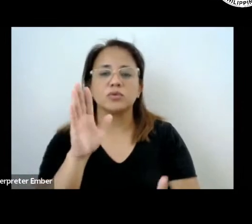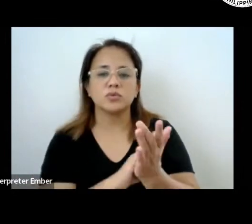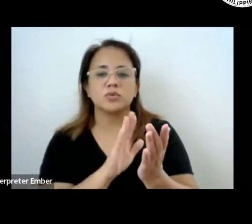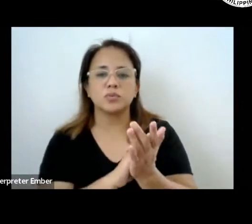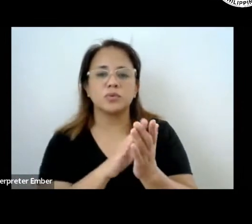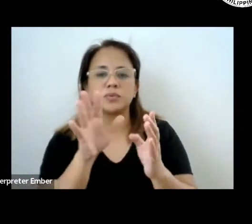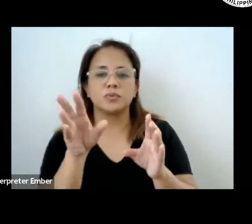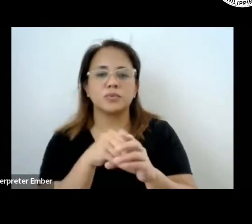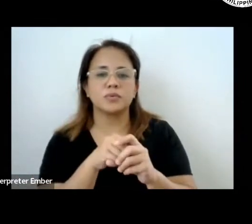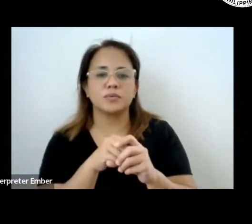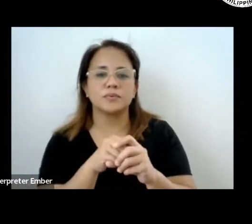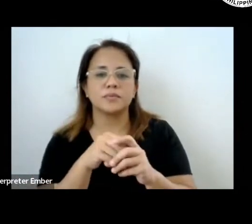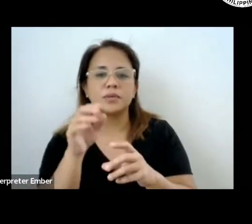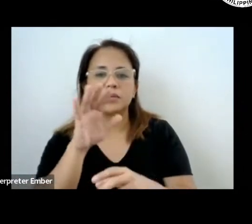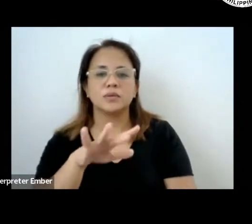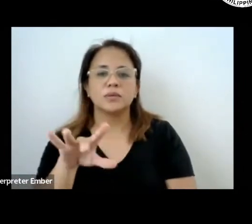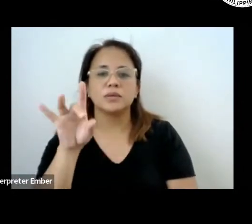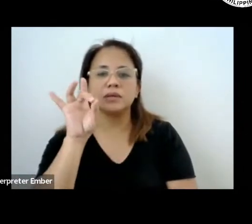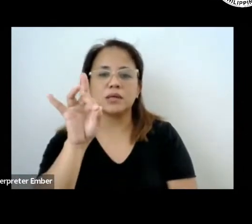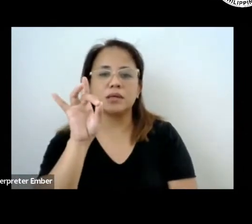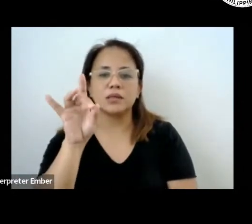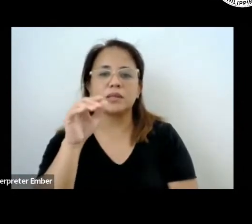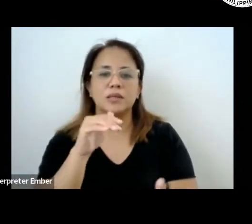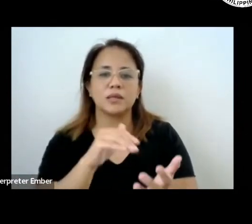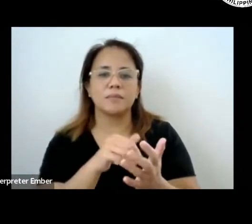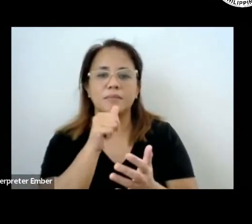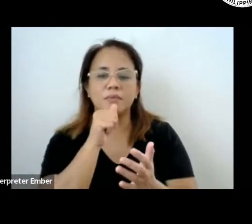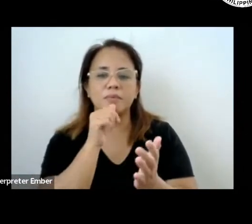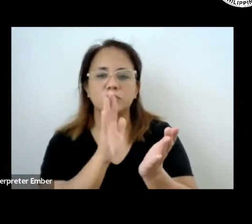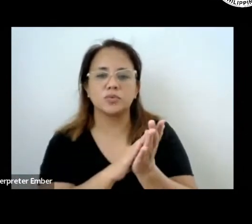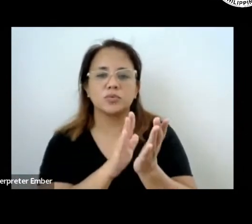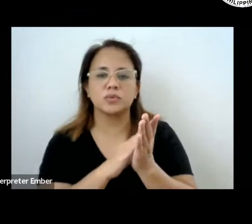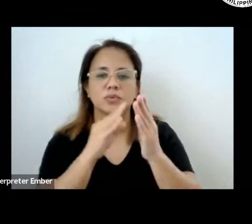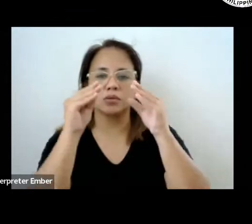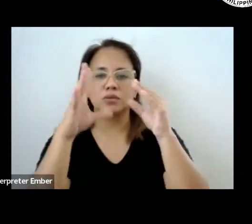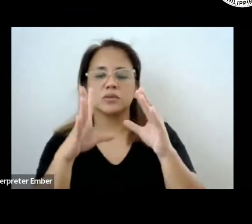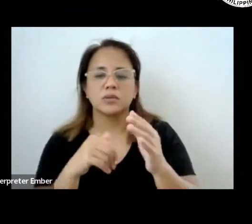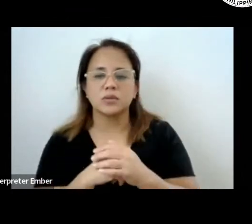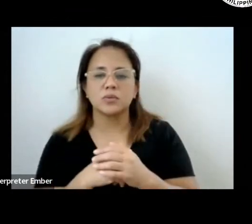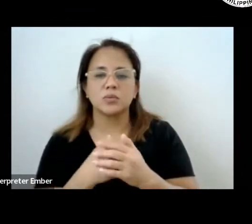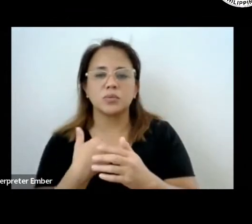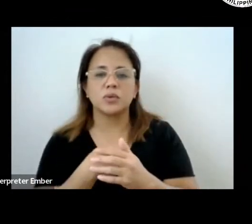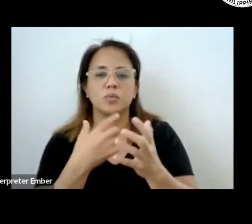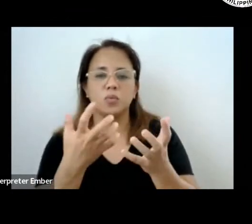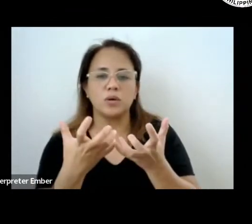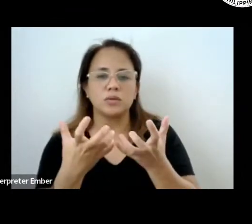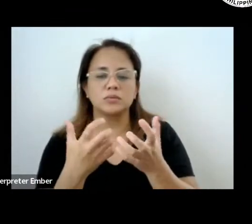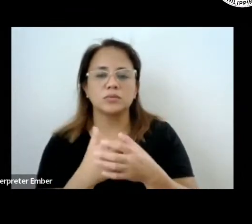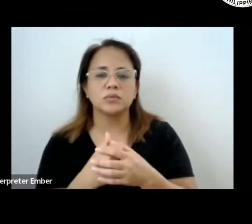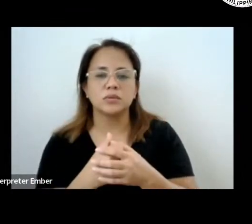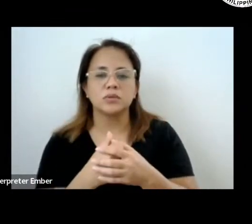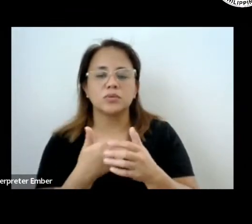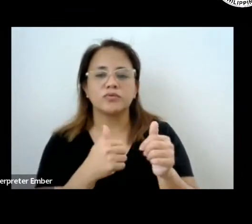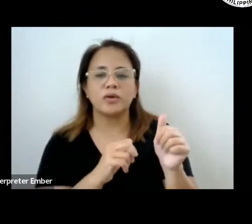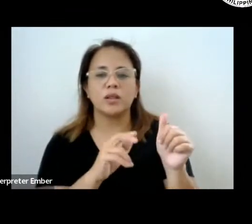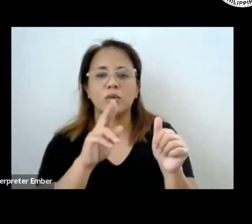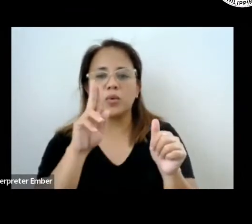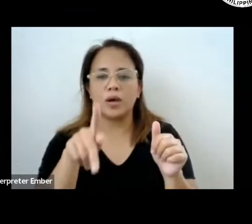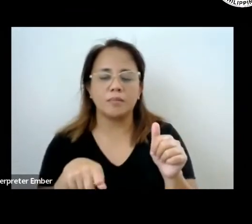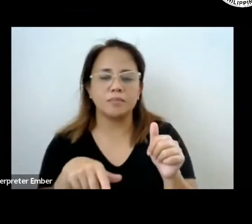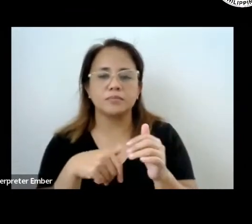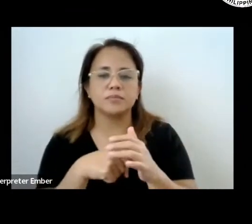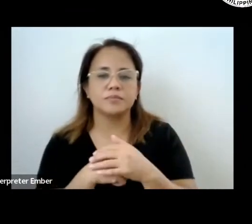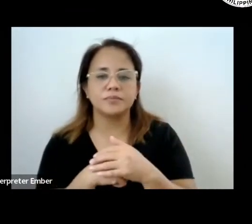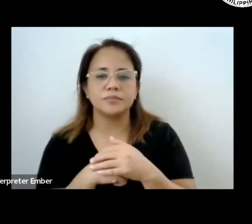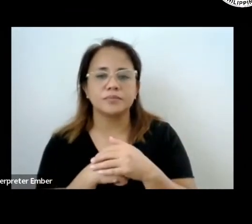lang po ito, mga nasa 80,000 private school teachers lang po ito. I just would like to follow up on